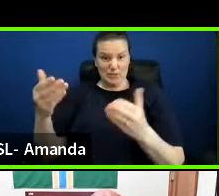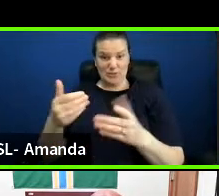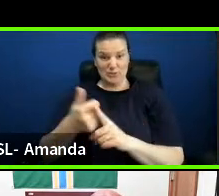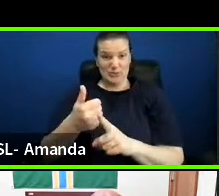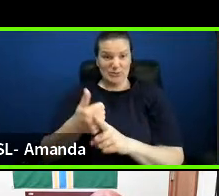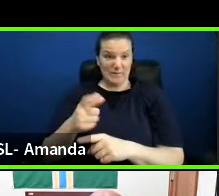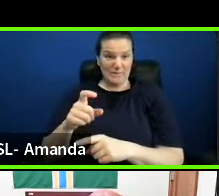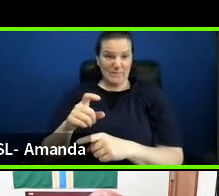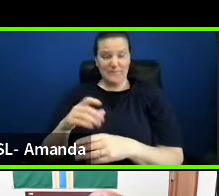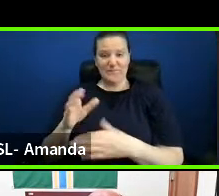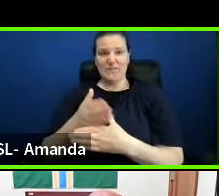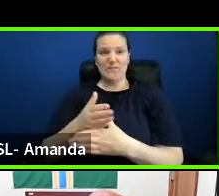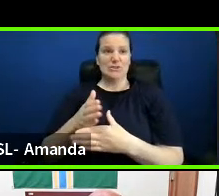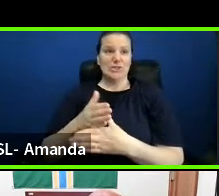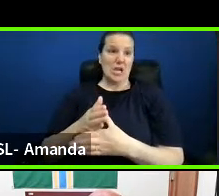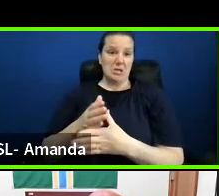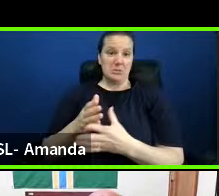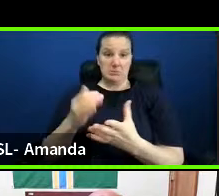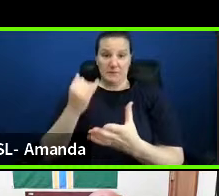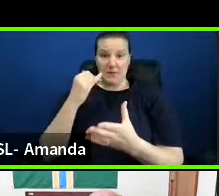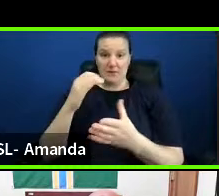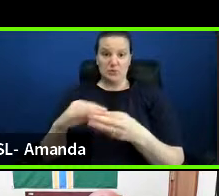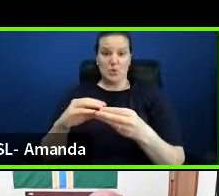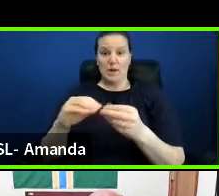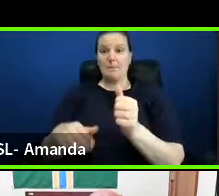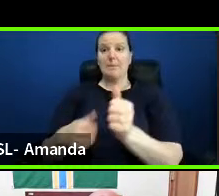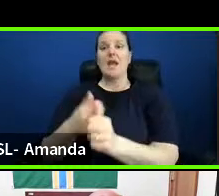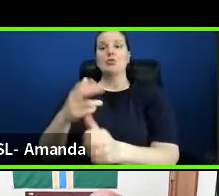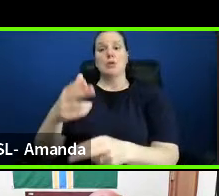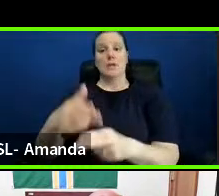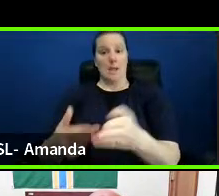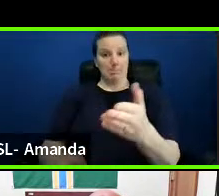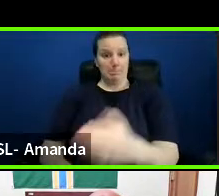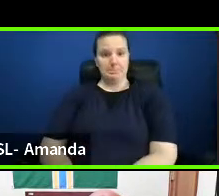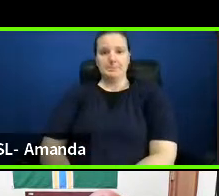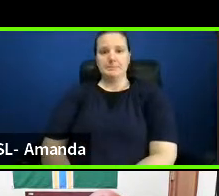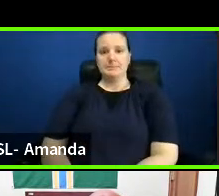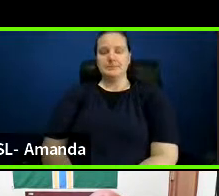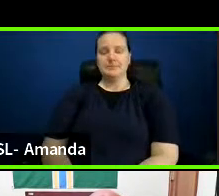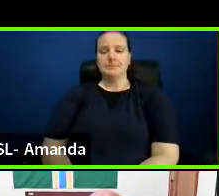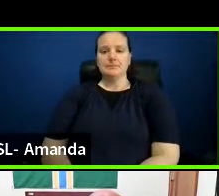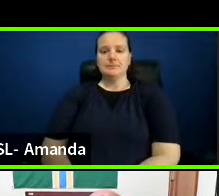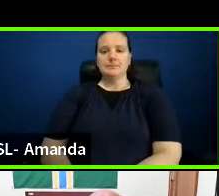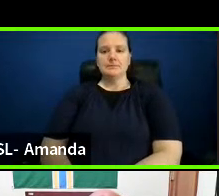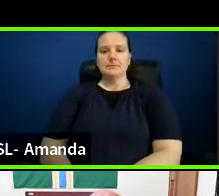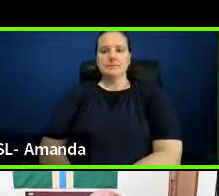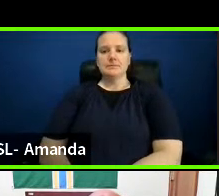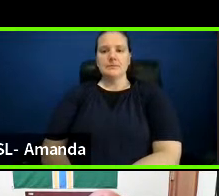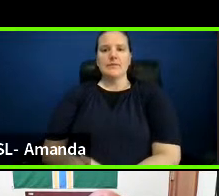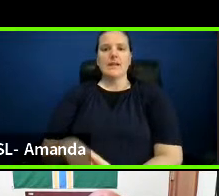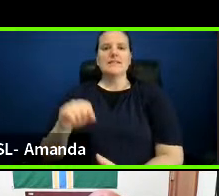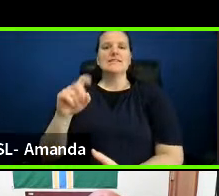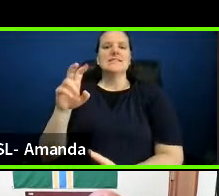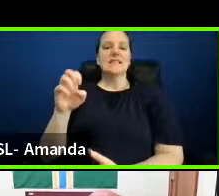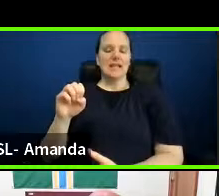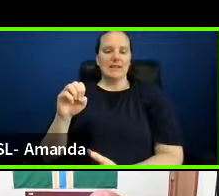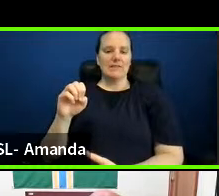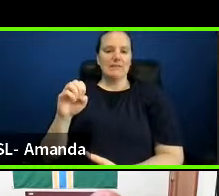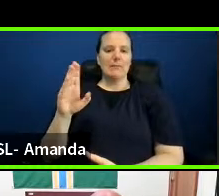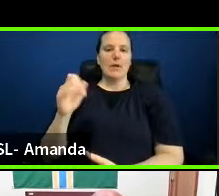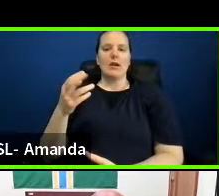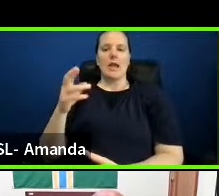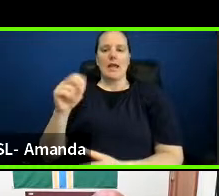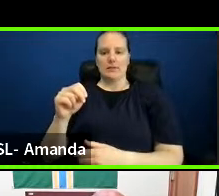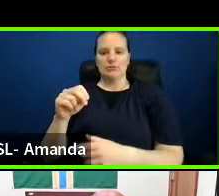yourself and share if you have a story behind your name. So I'm Steve Barnett. I'm the Tribal Council Chair for the Cowlitz Indian